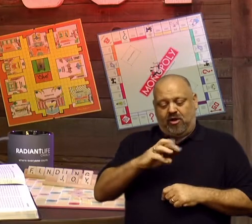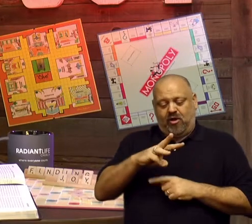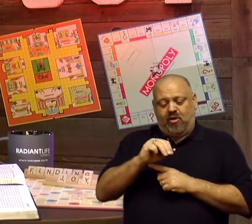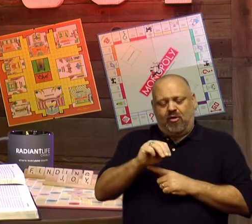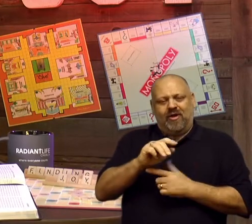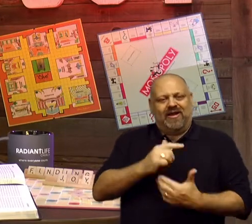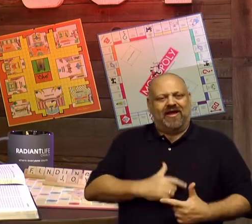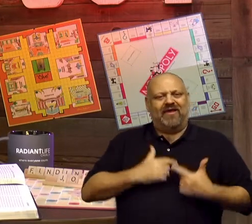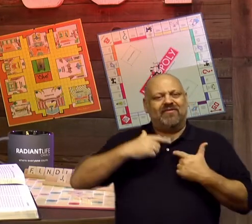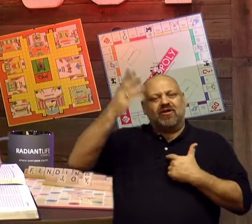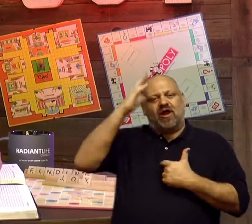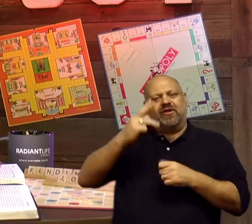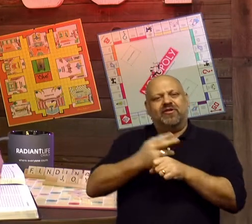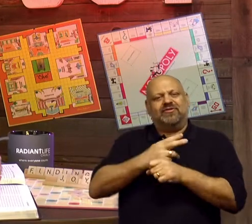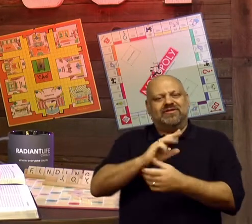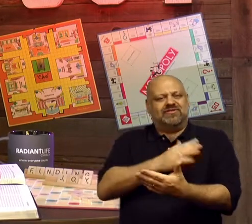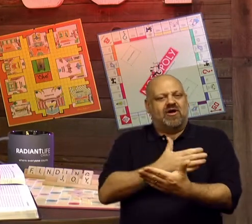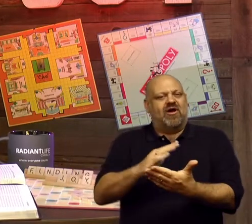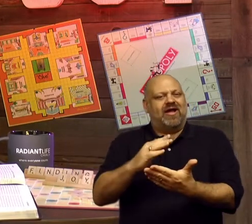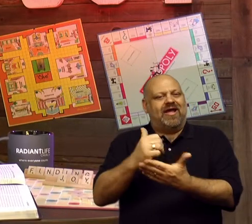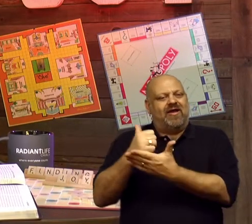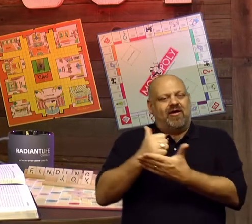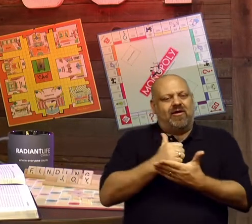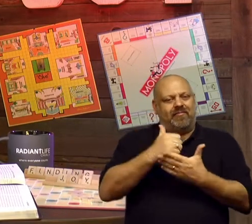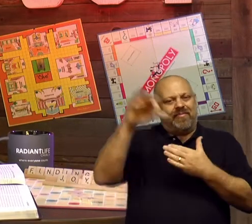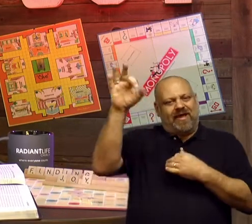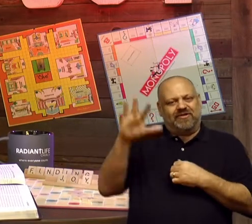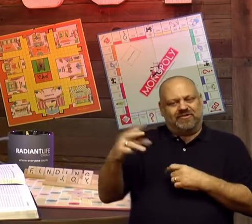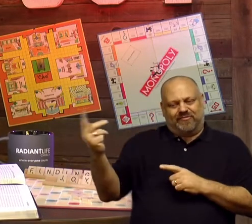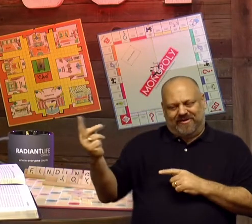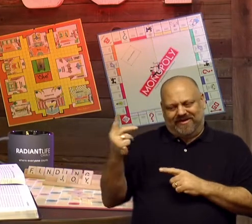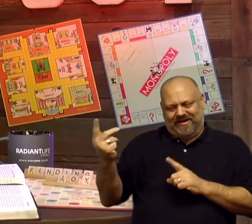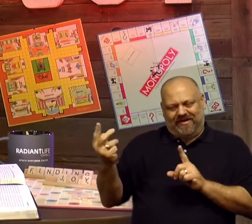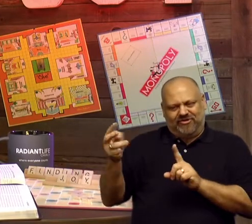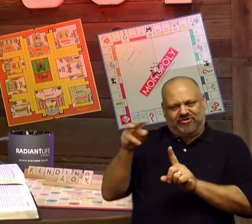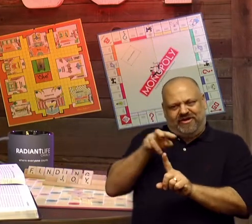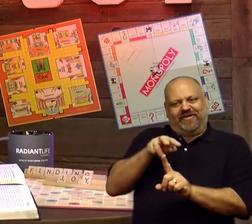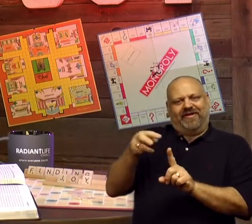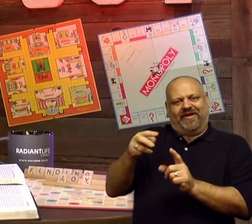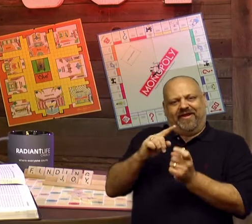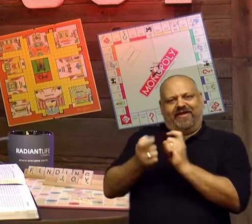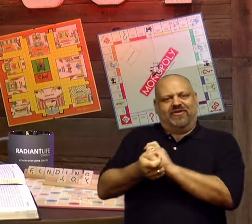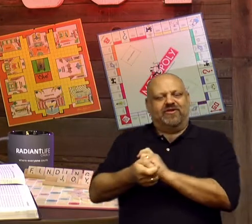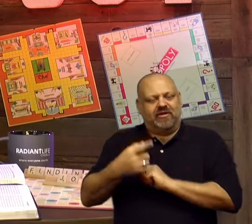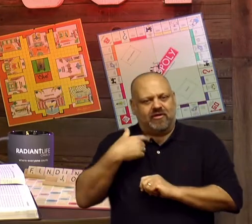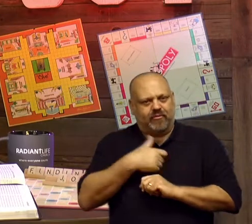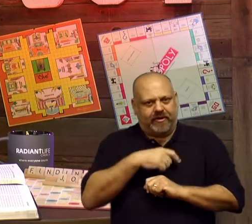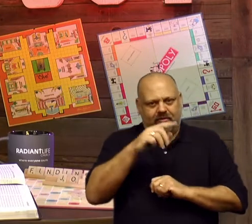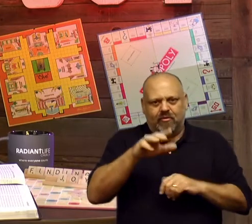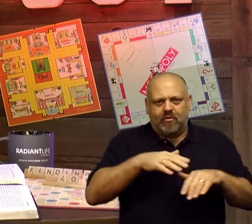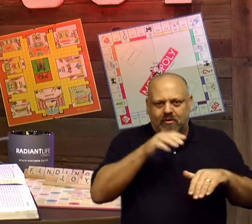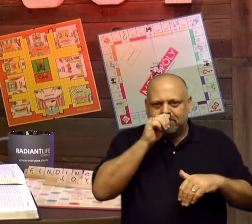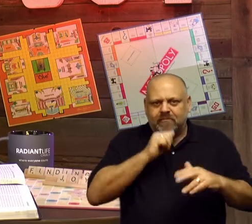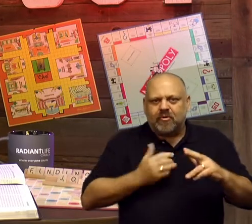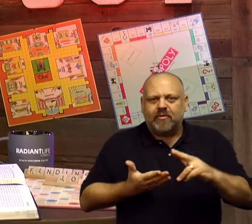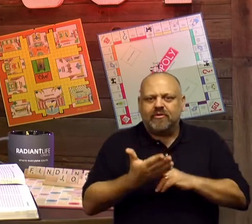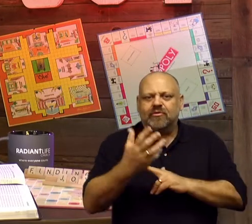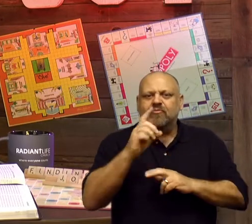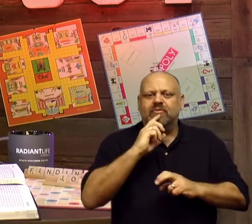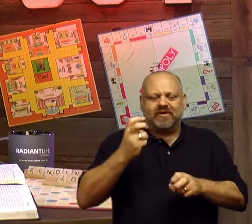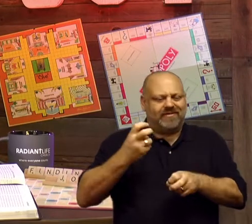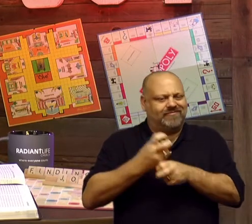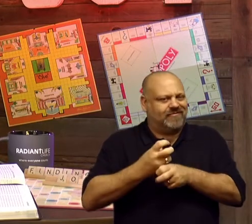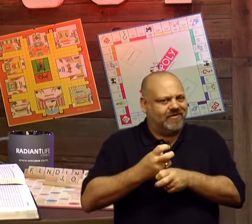God used a song to help Pastor and I change our perspective when we were walking through a